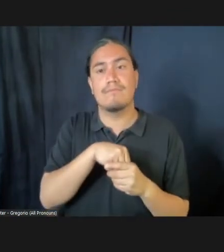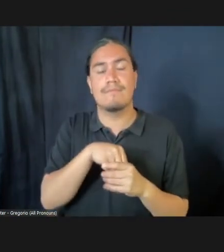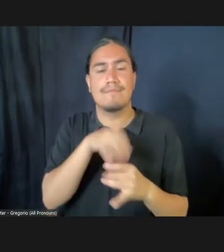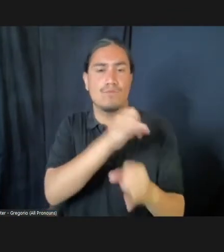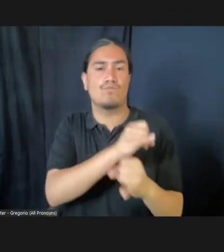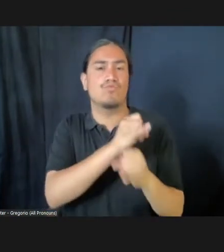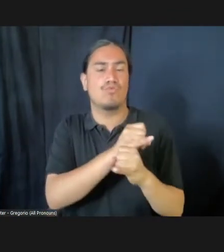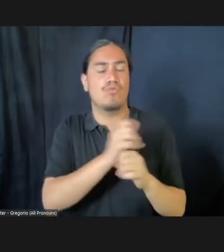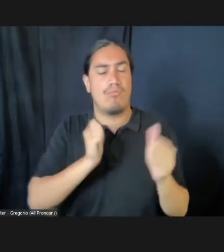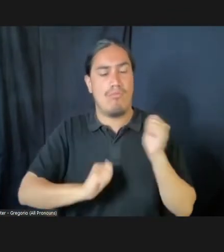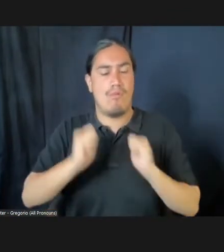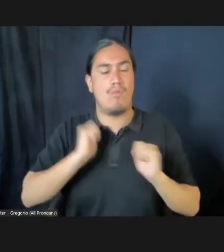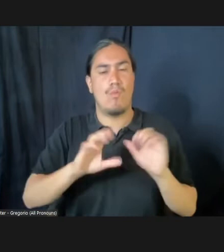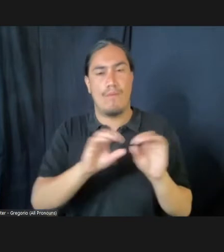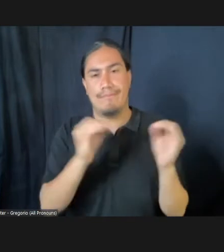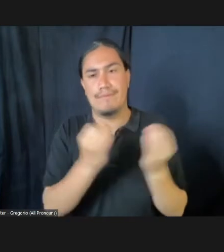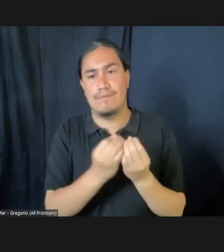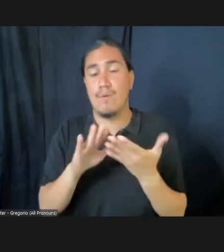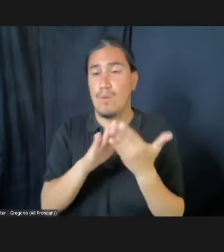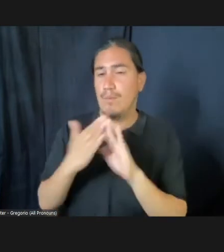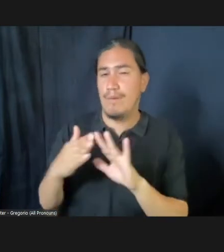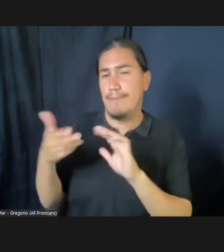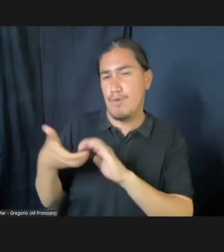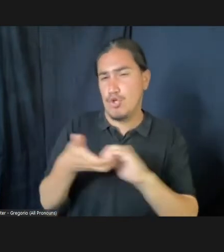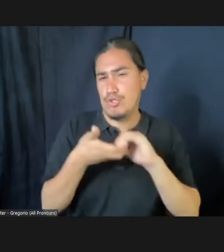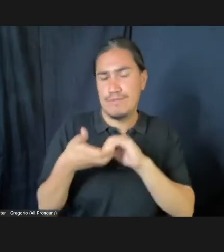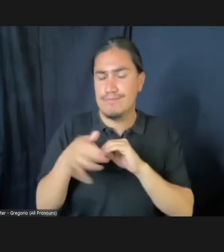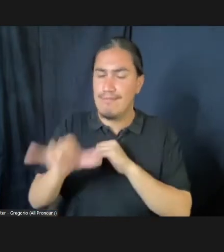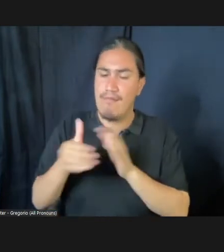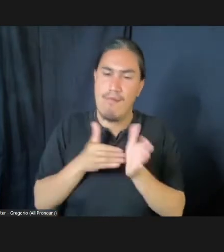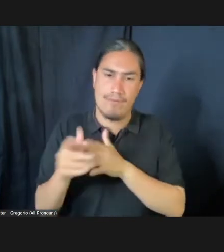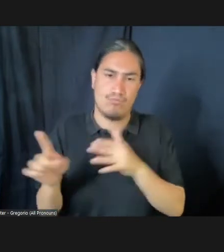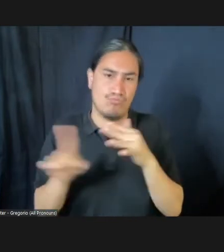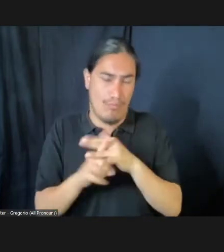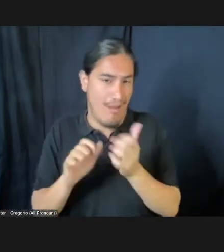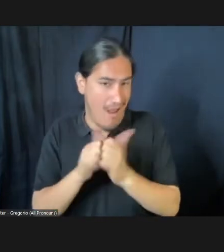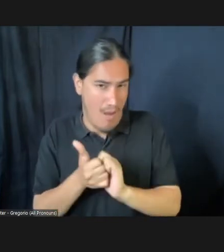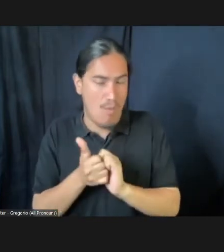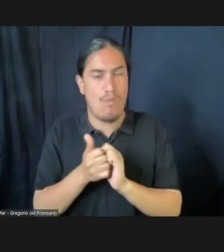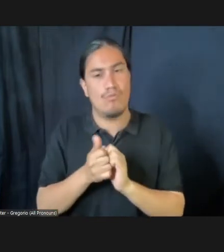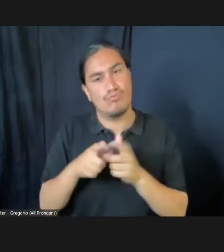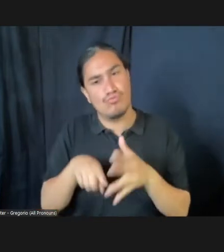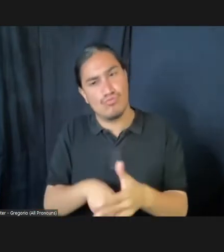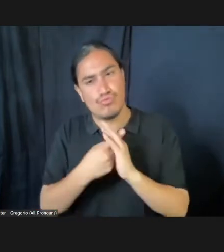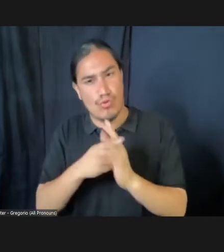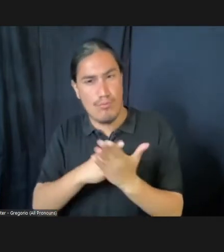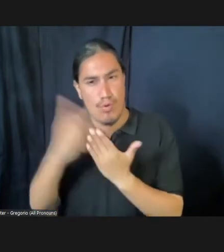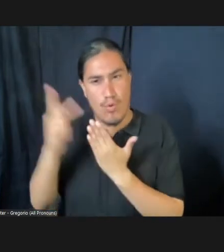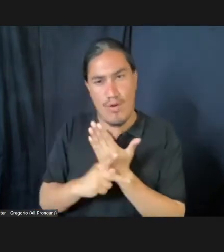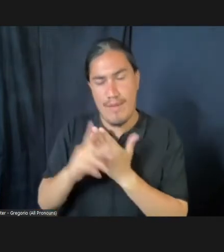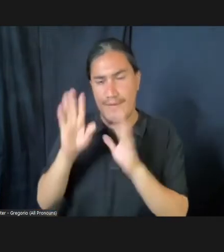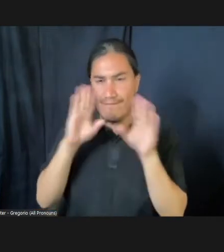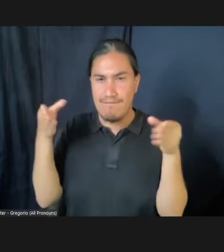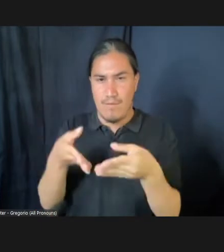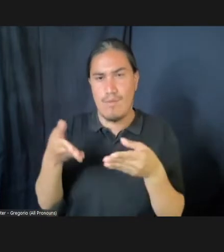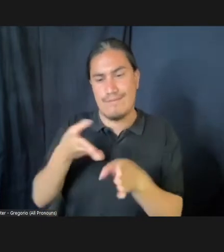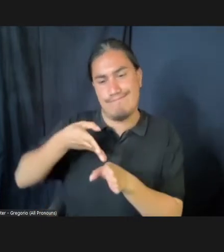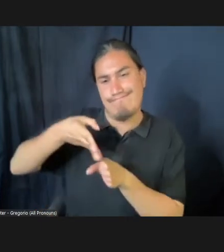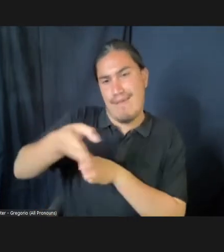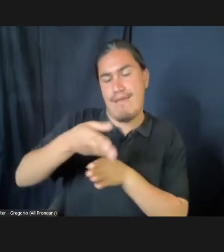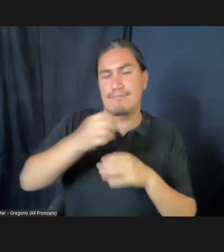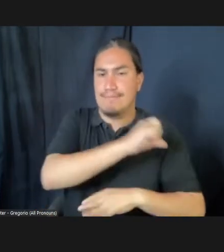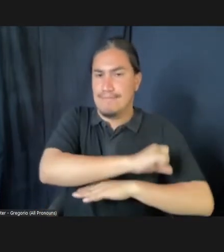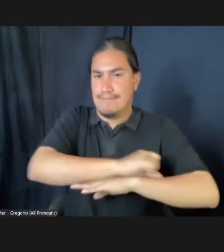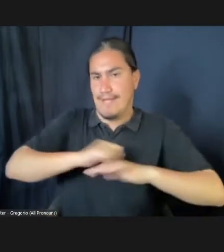organizations, community partnerships are most frequently developed to implement programming that surrounds main stage productions. That